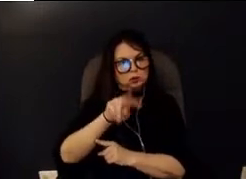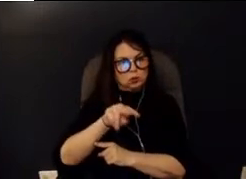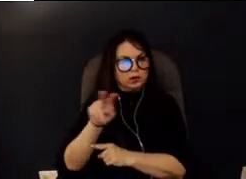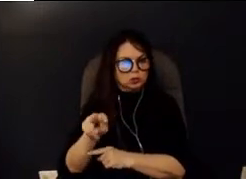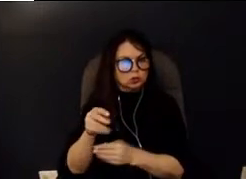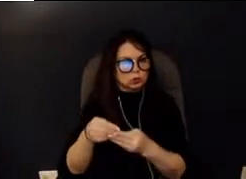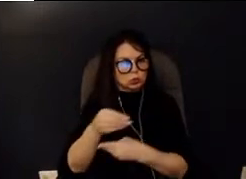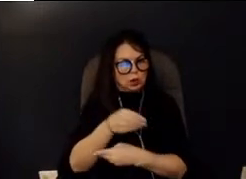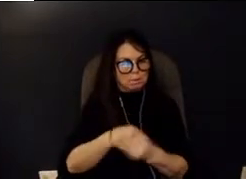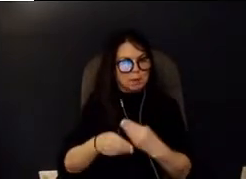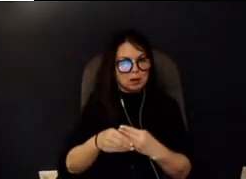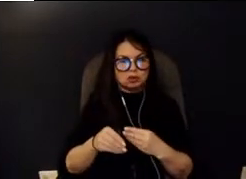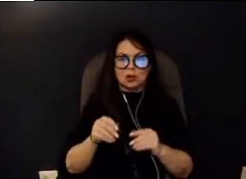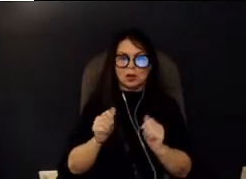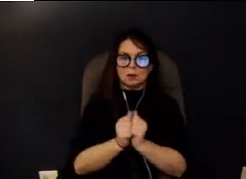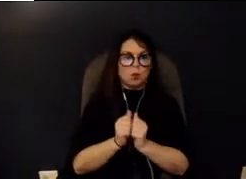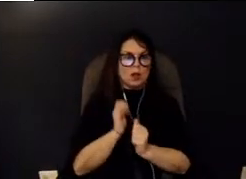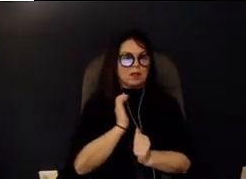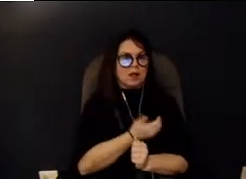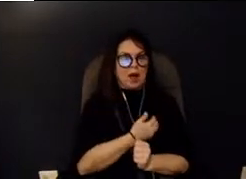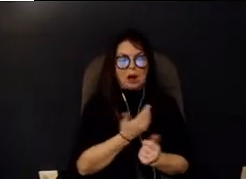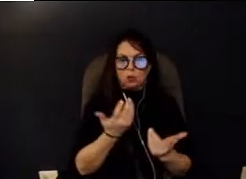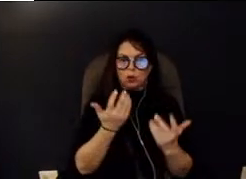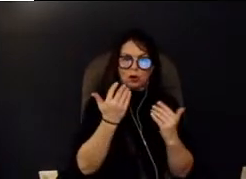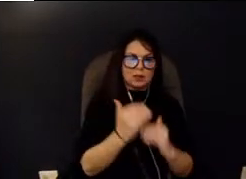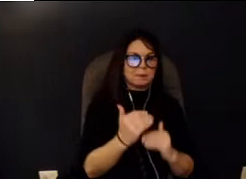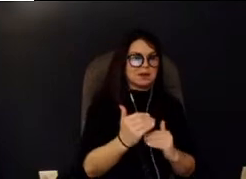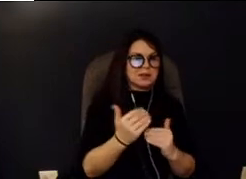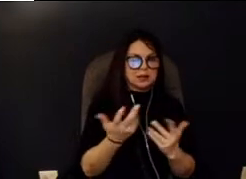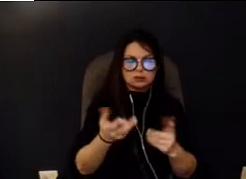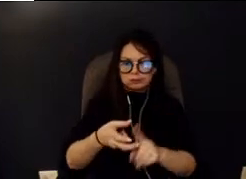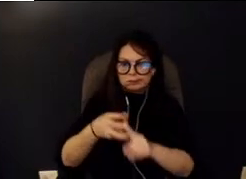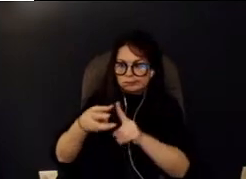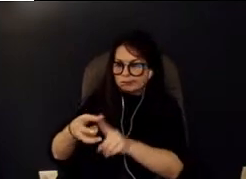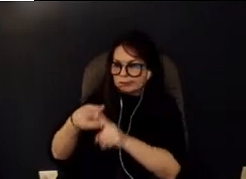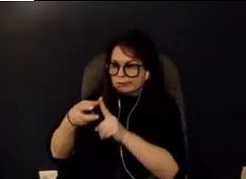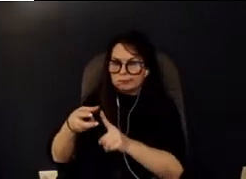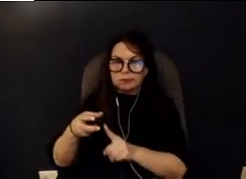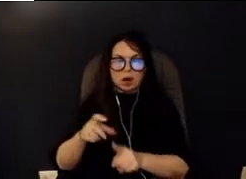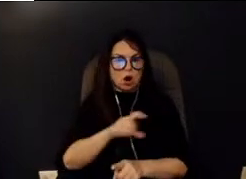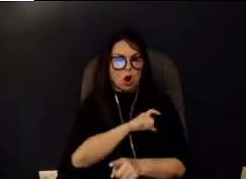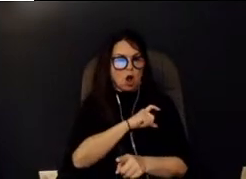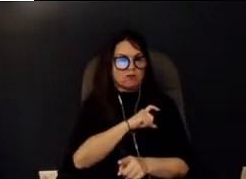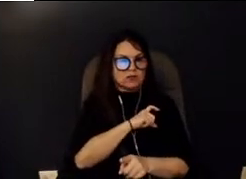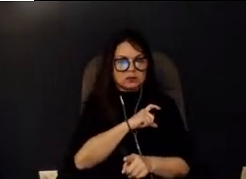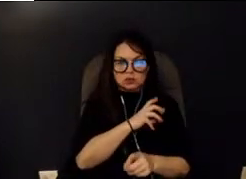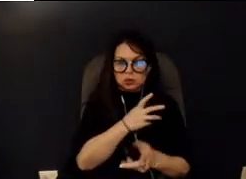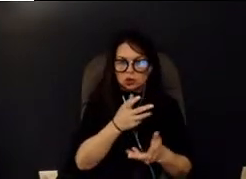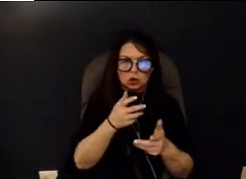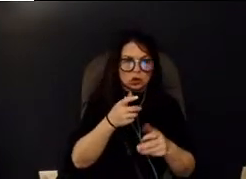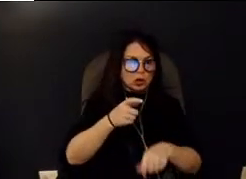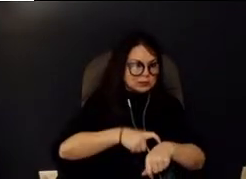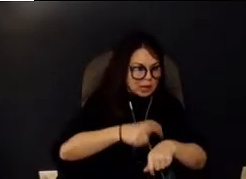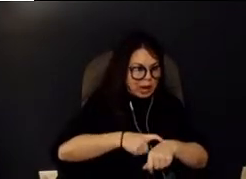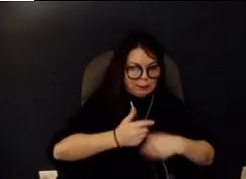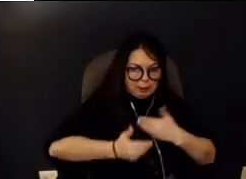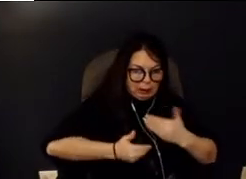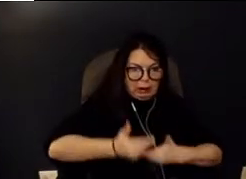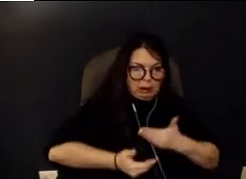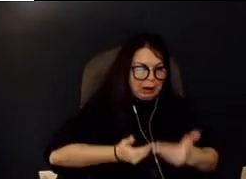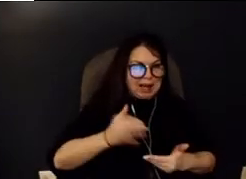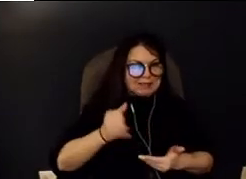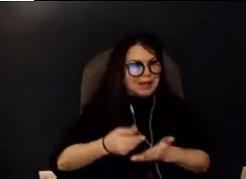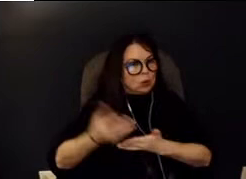and our ability to bring on more officers within the time constraints, it's a waste of taxpayer dollars and a detriment really to the safety of